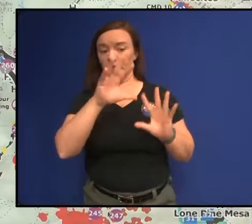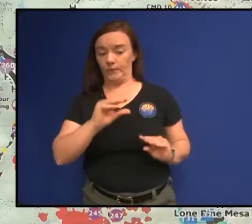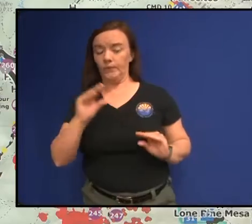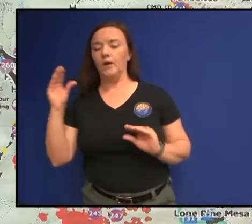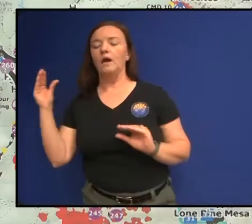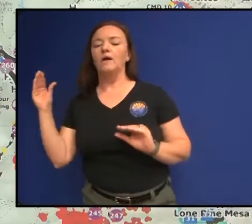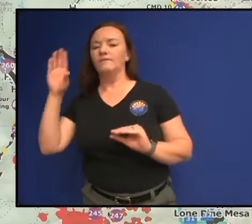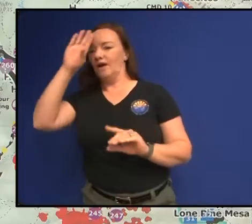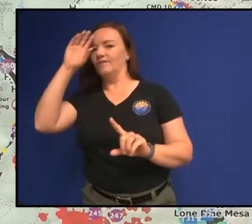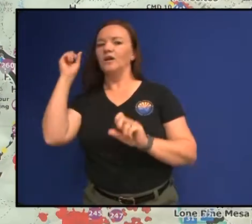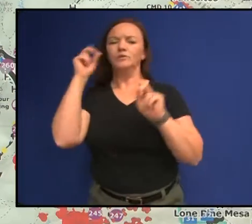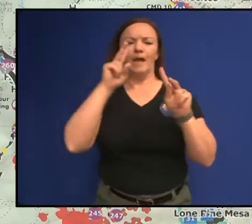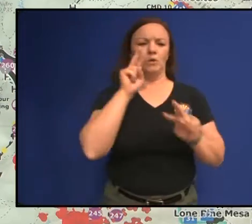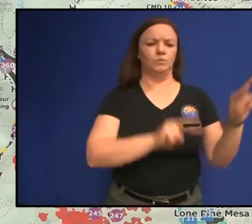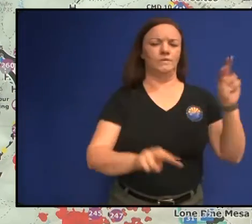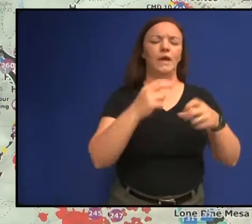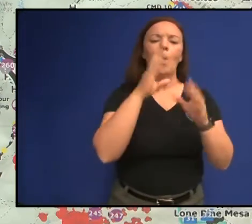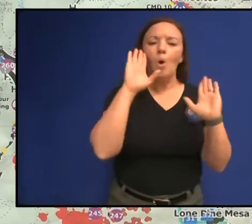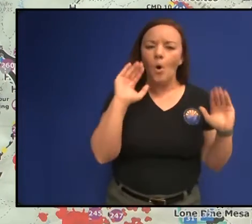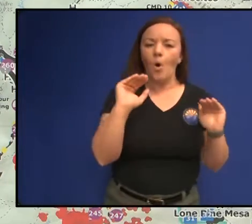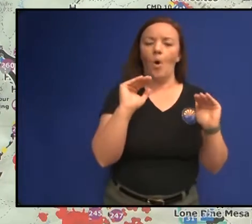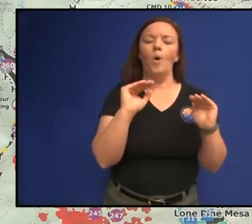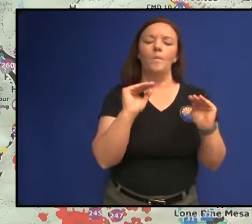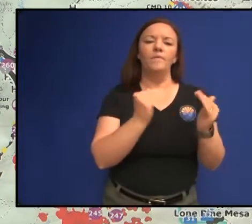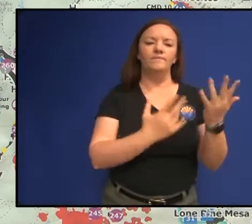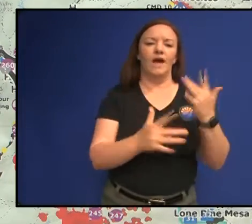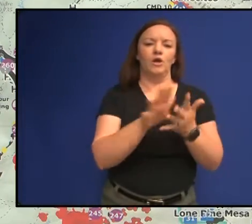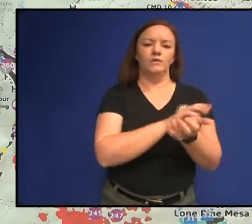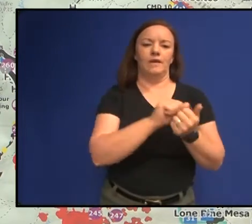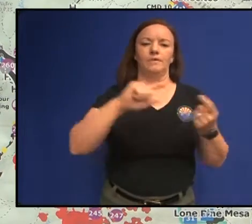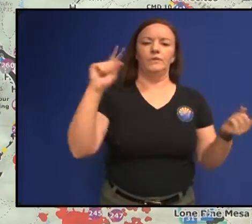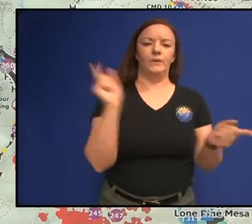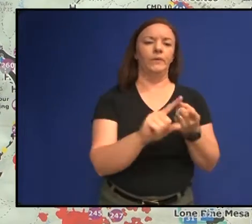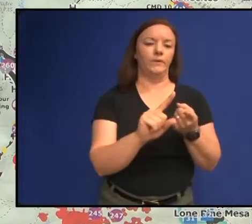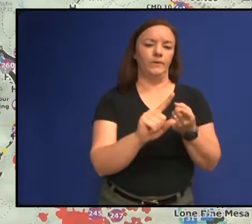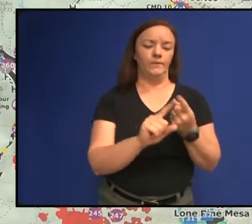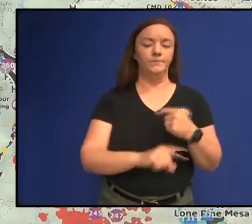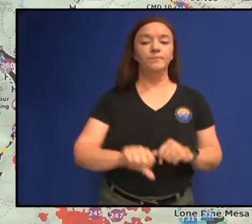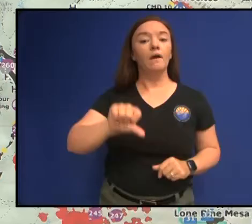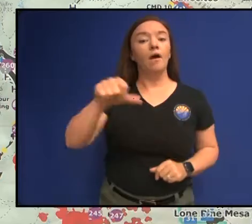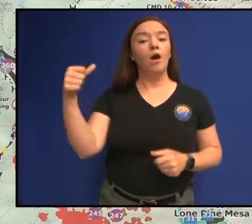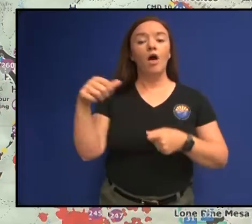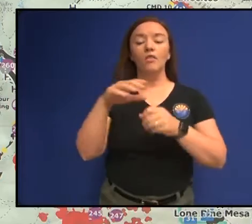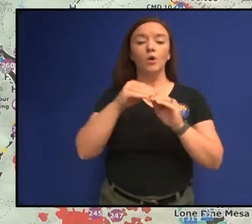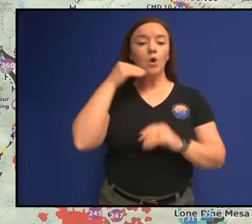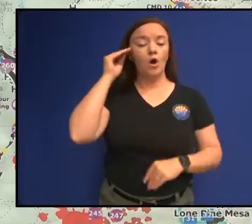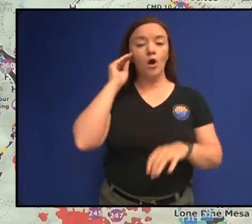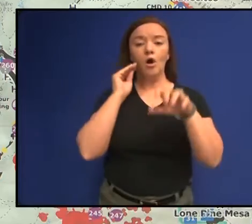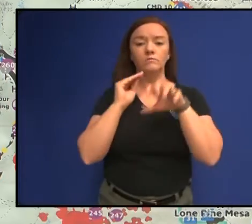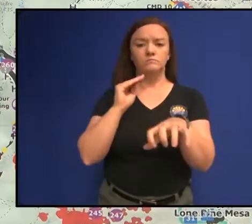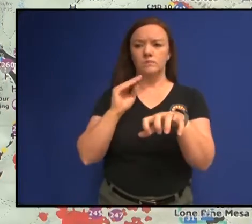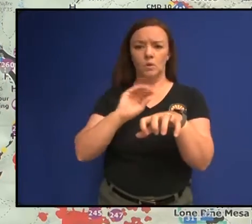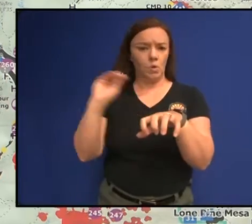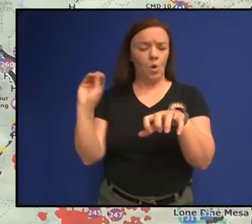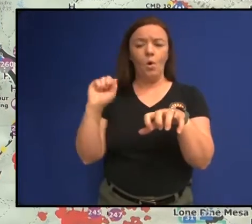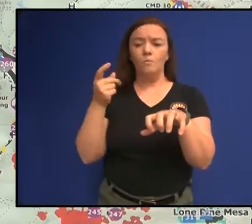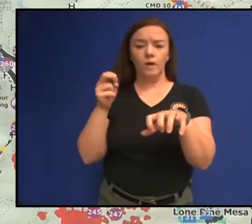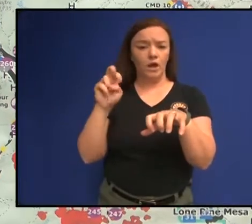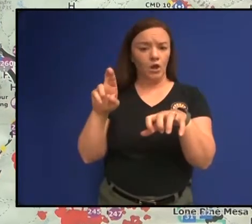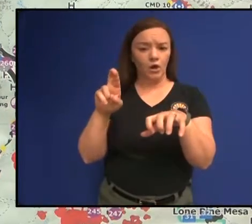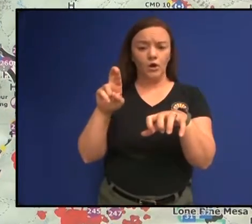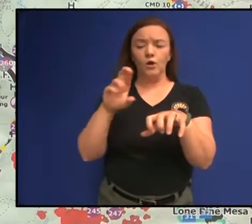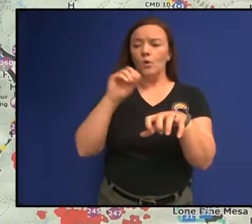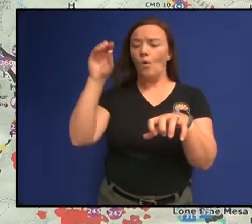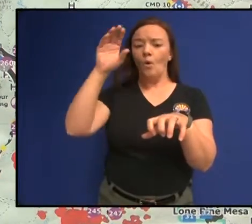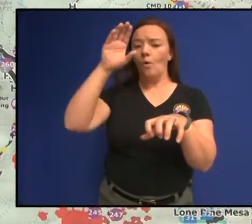kept any fire damage to a minimum. And then you may have another place that has no sprinkler systems.